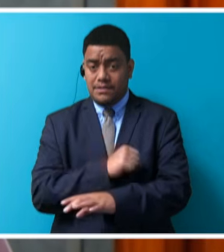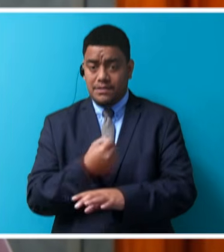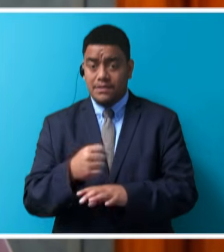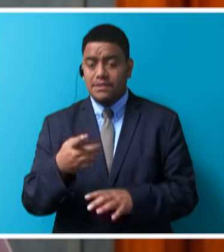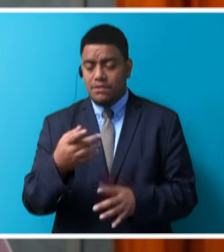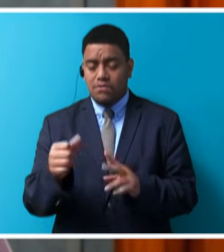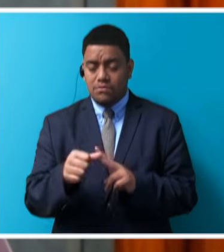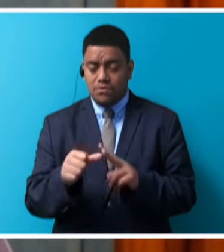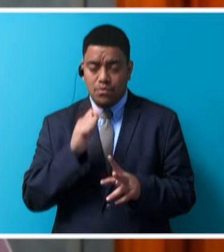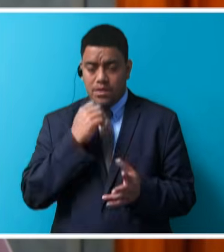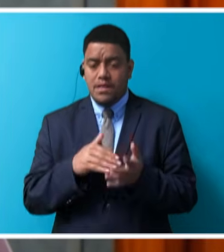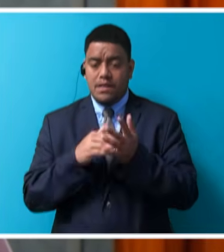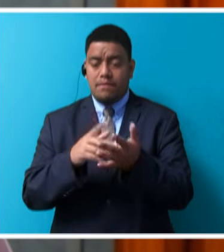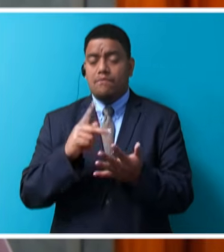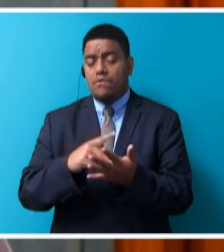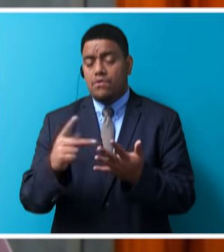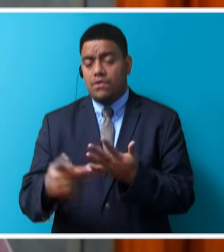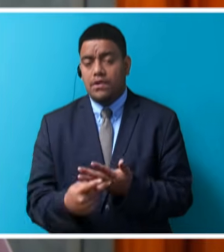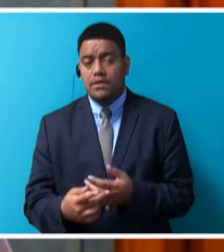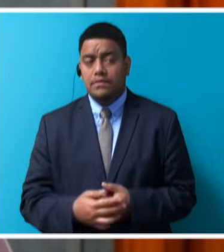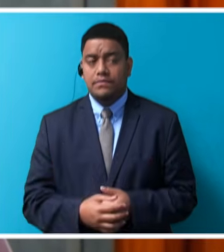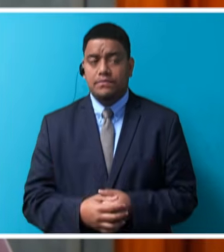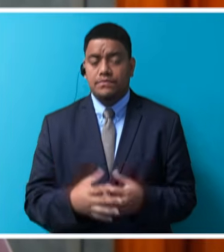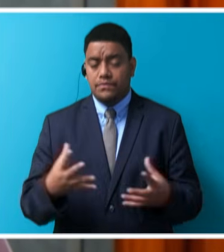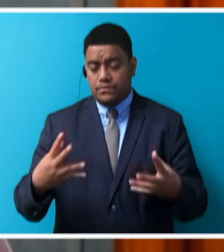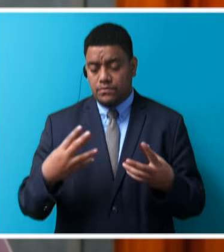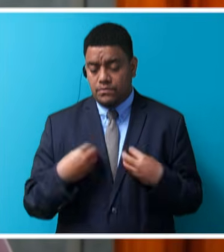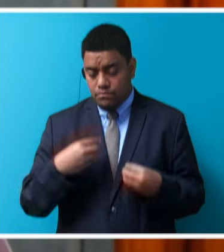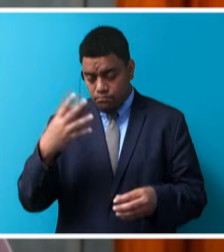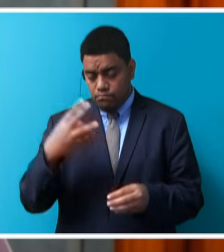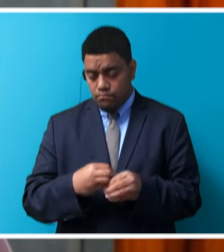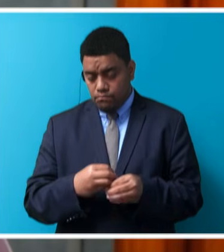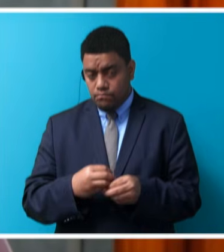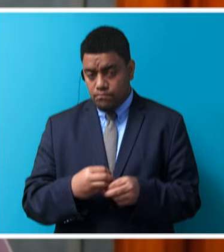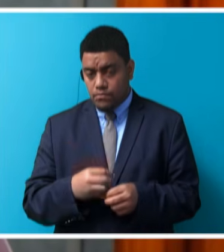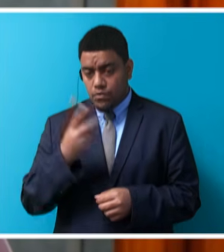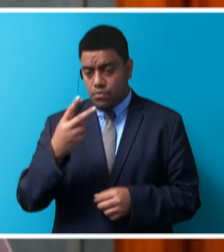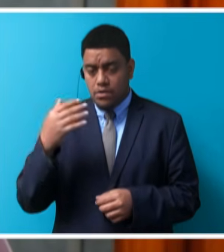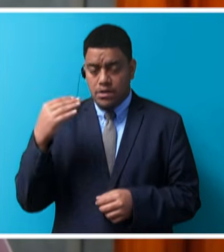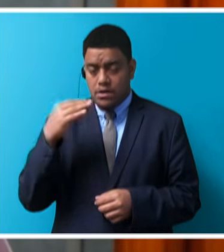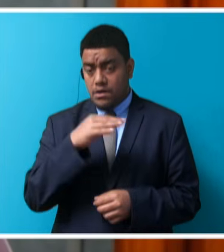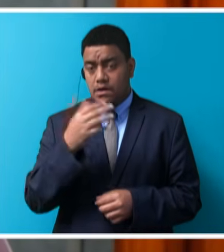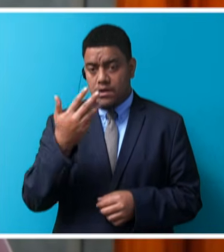Assistance Program receives approximately